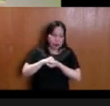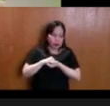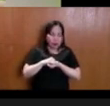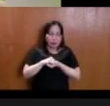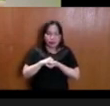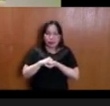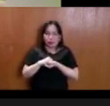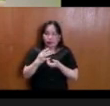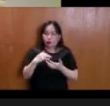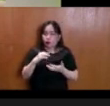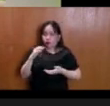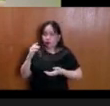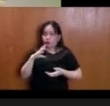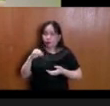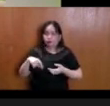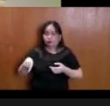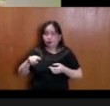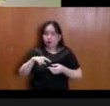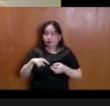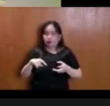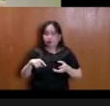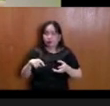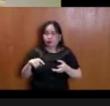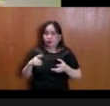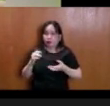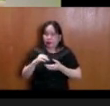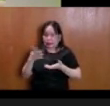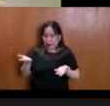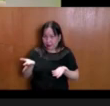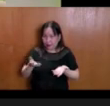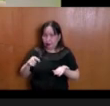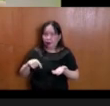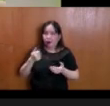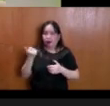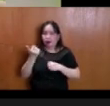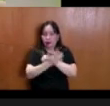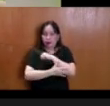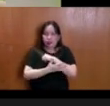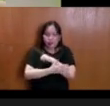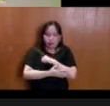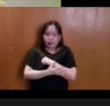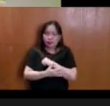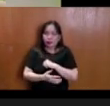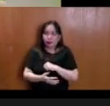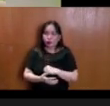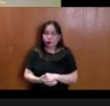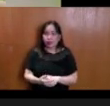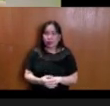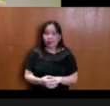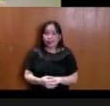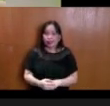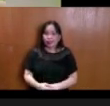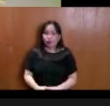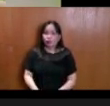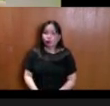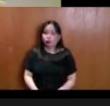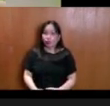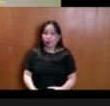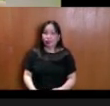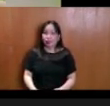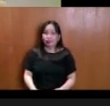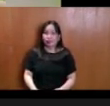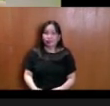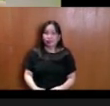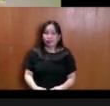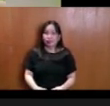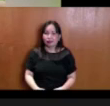with counterpart regulators, both here and abroad, and also with relevant government agencies. I